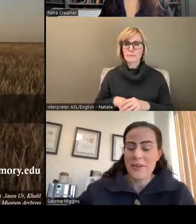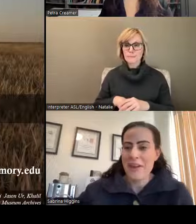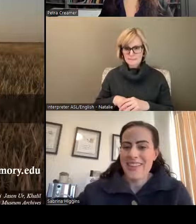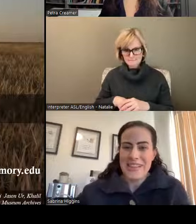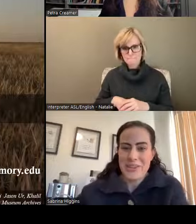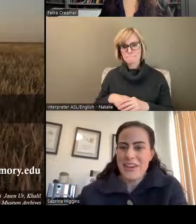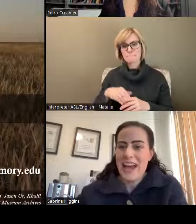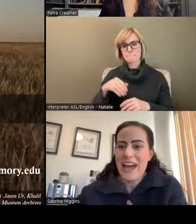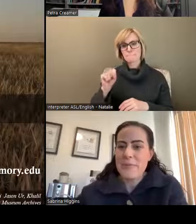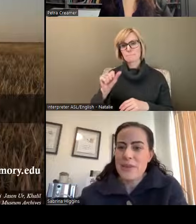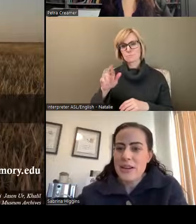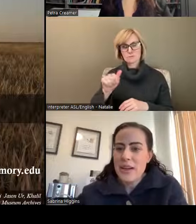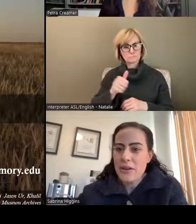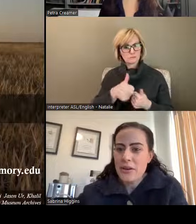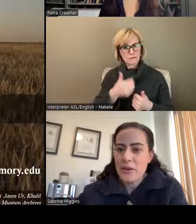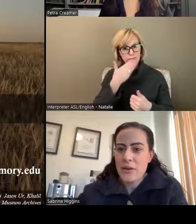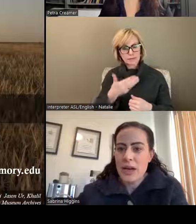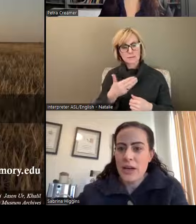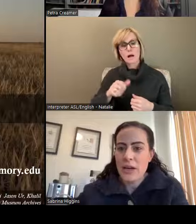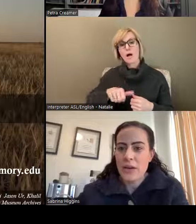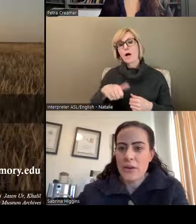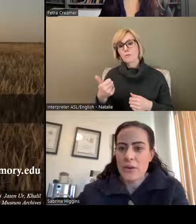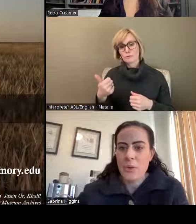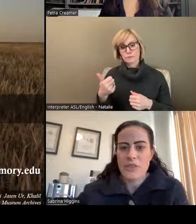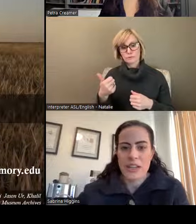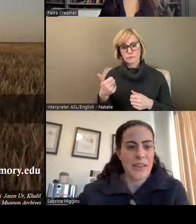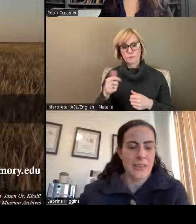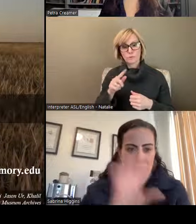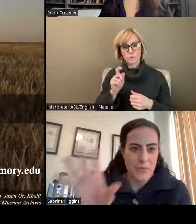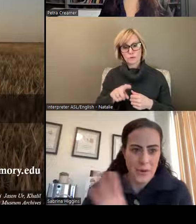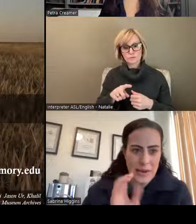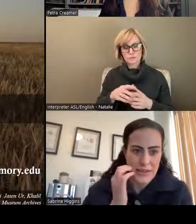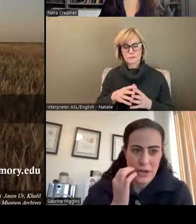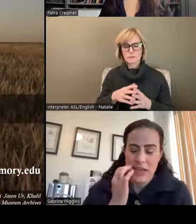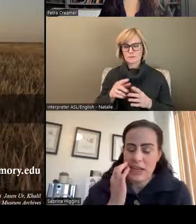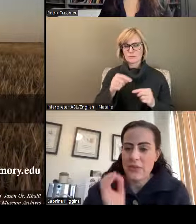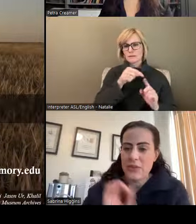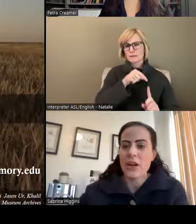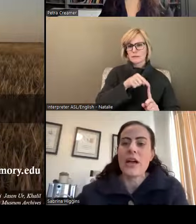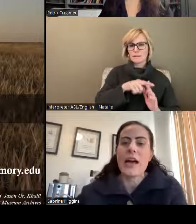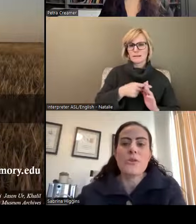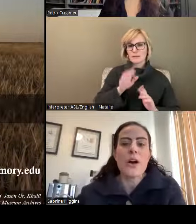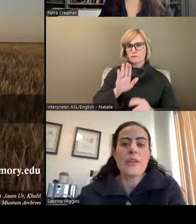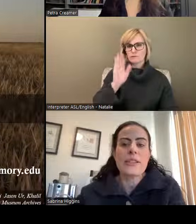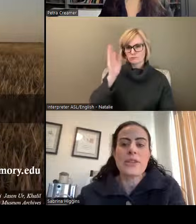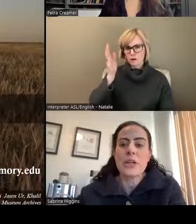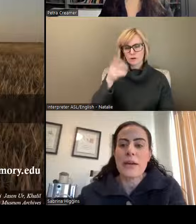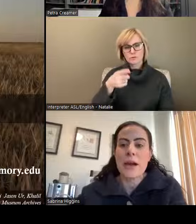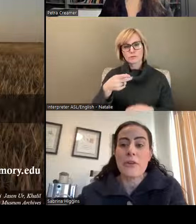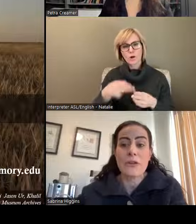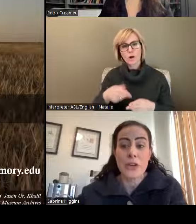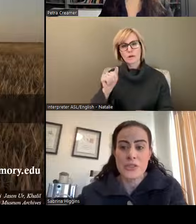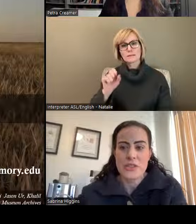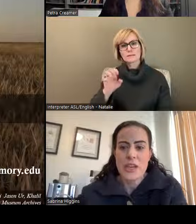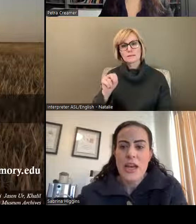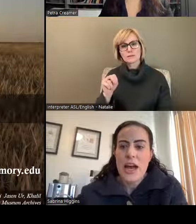Great. Okay, thanks, Petra. So another question, I think, going back to the very beginning of your talk, you call the Assyrian Empire